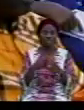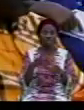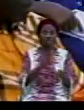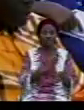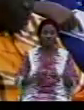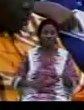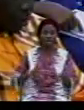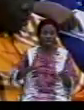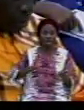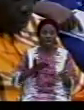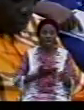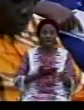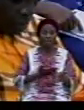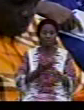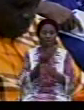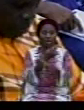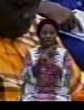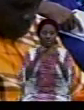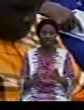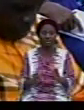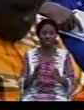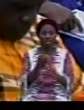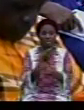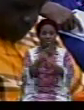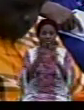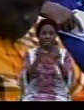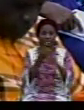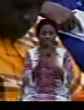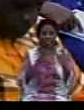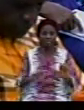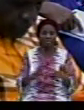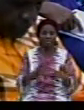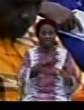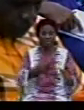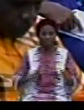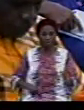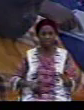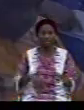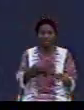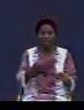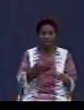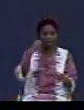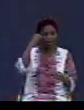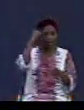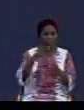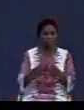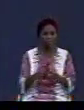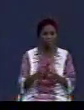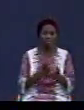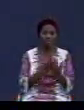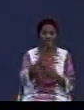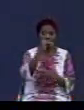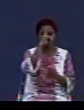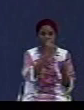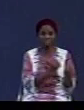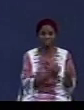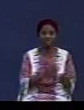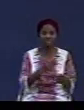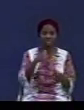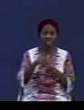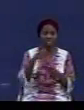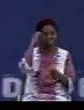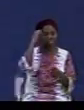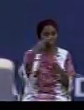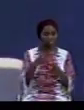our Redeemer, King and Deliverer, and his name, through faith in his name, has